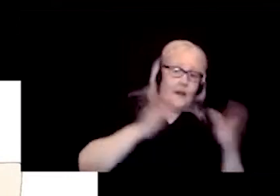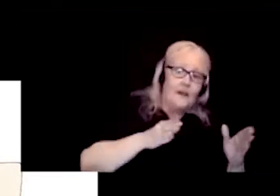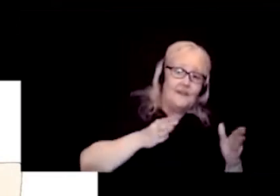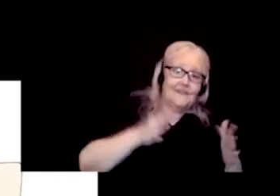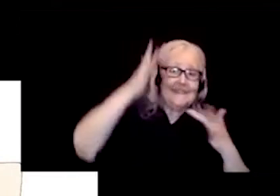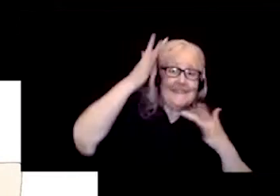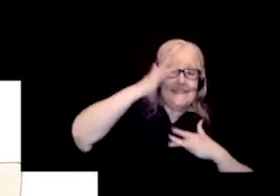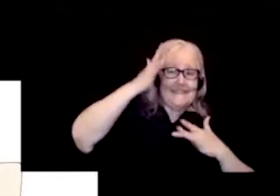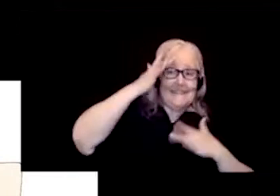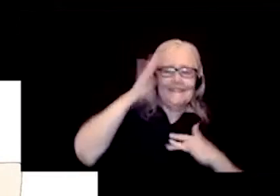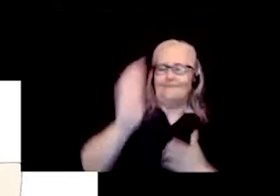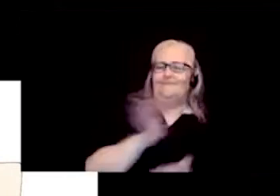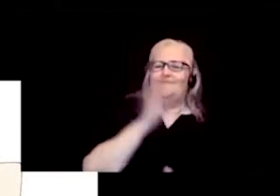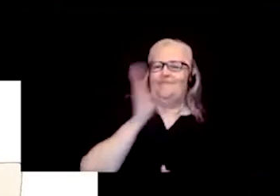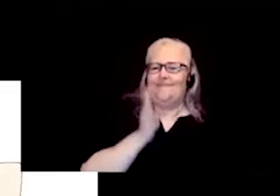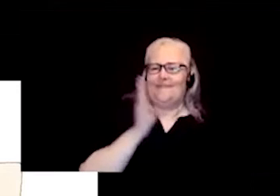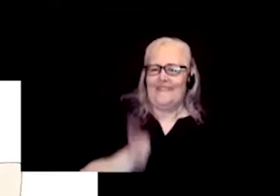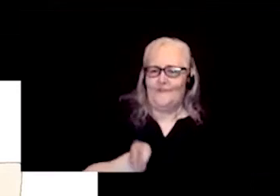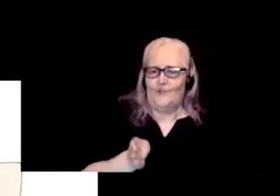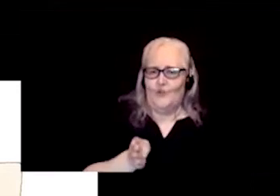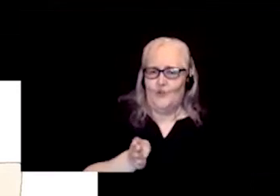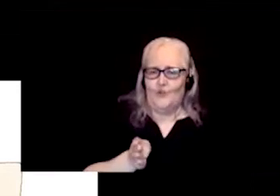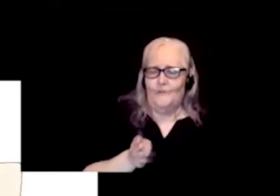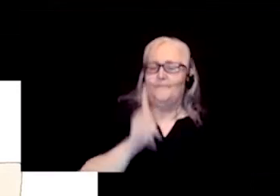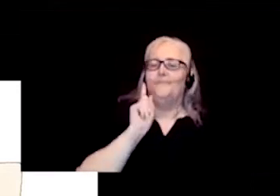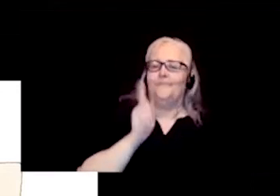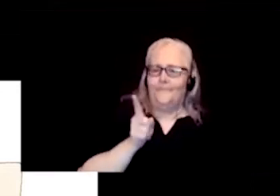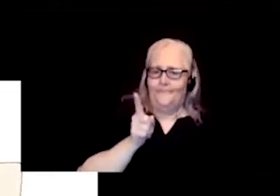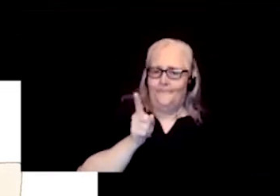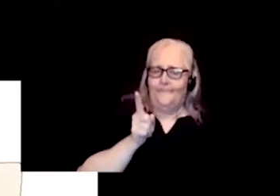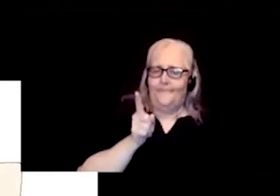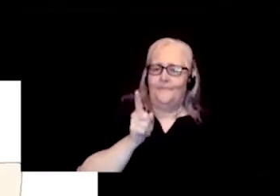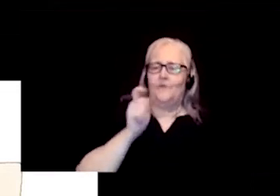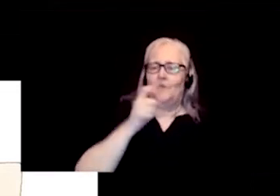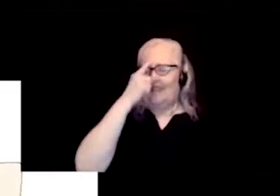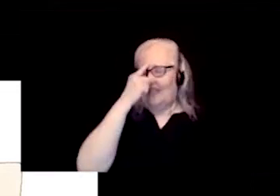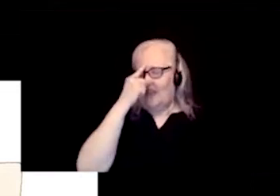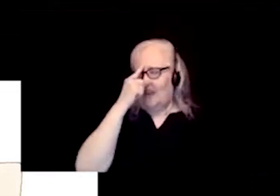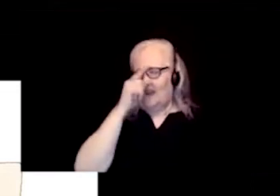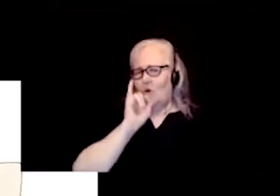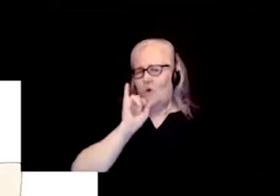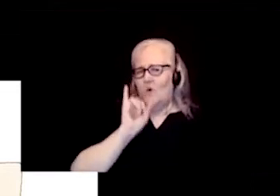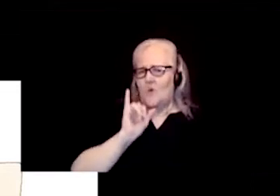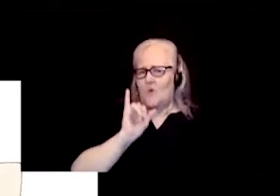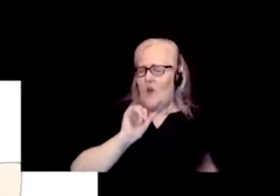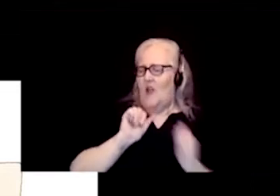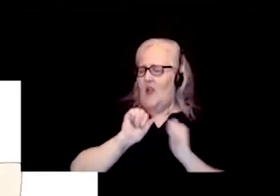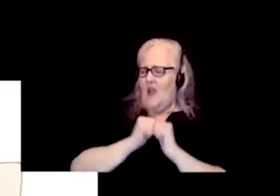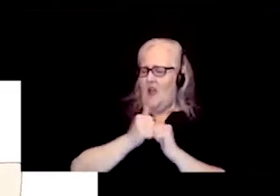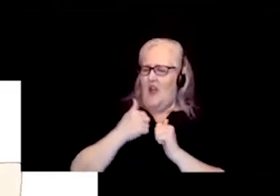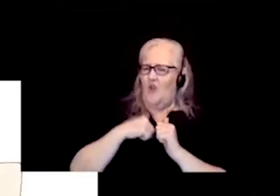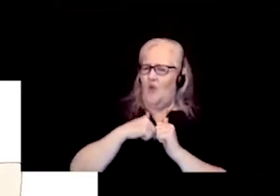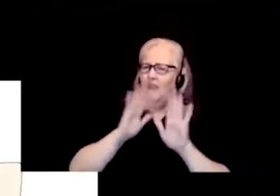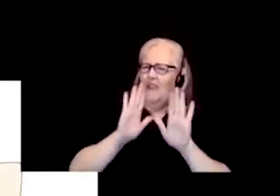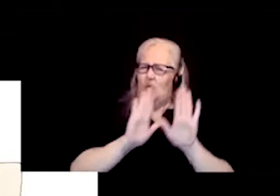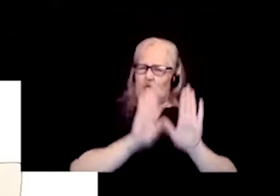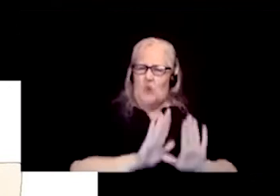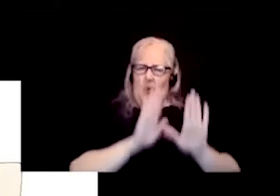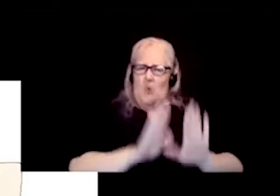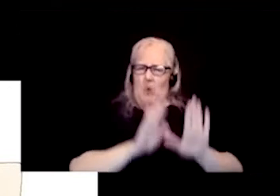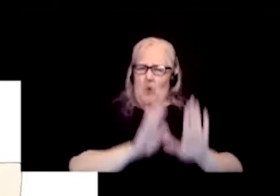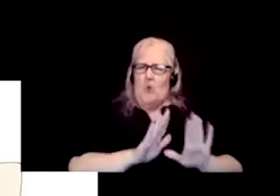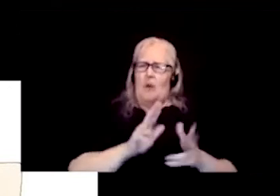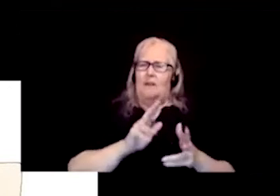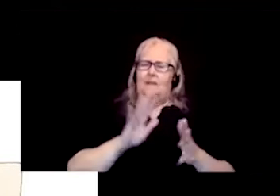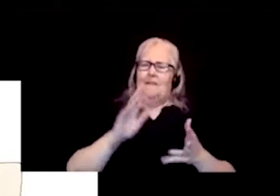So as we think about that, we need to think about how we might be able to leverage this to stem the tide of inequities and